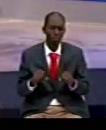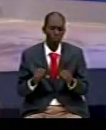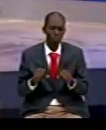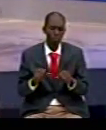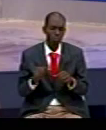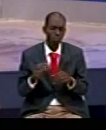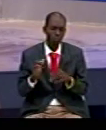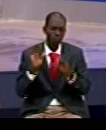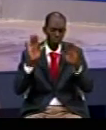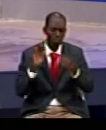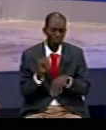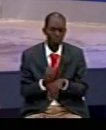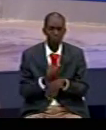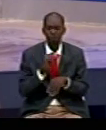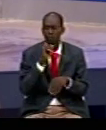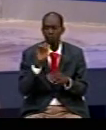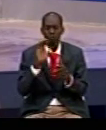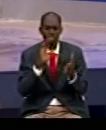Incomparable miracle.